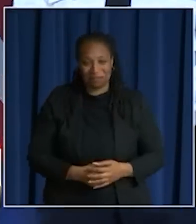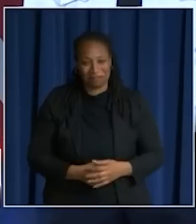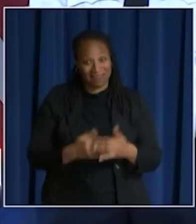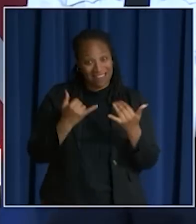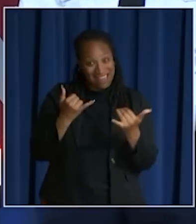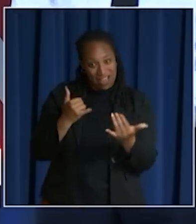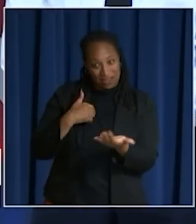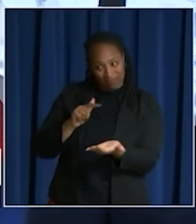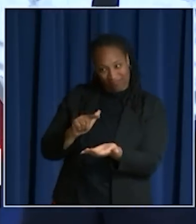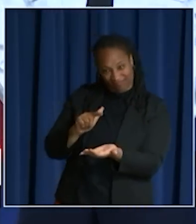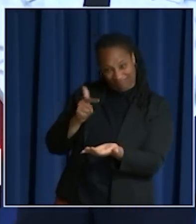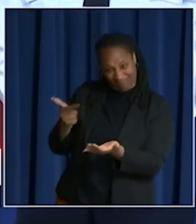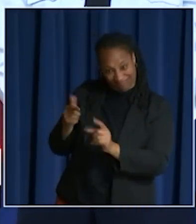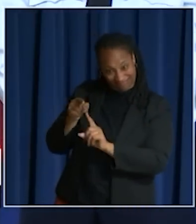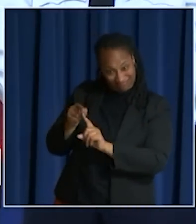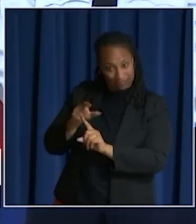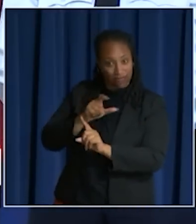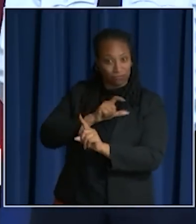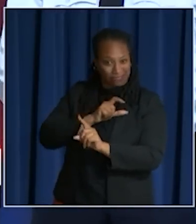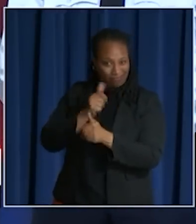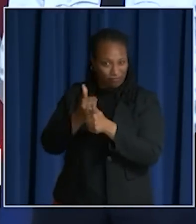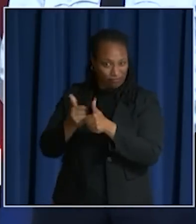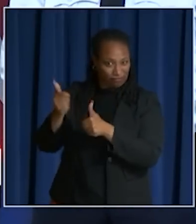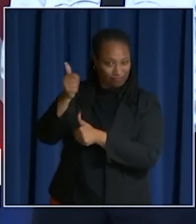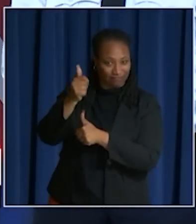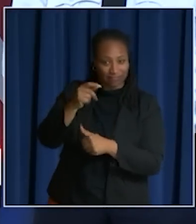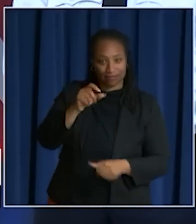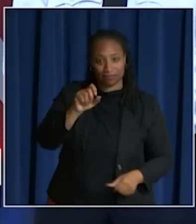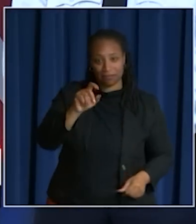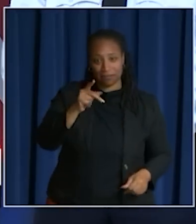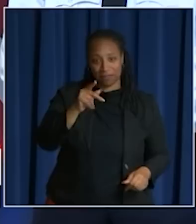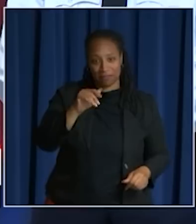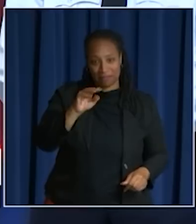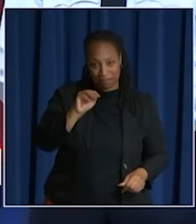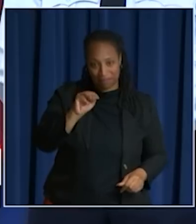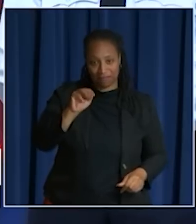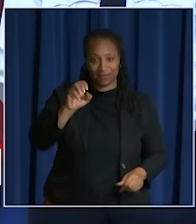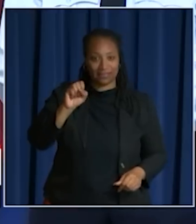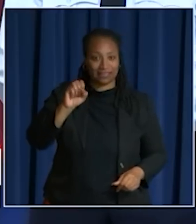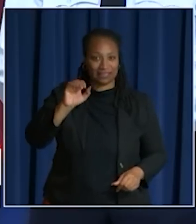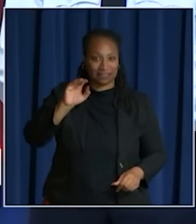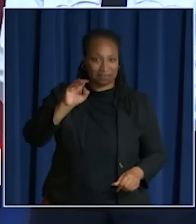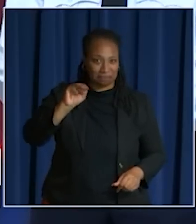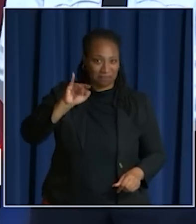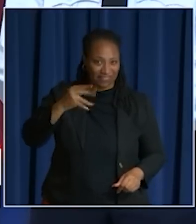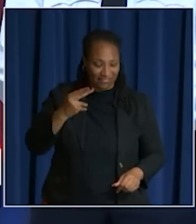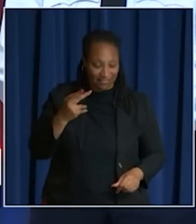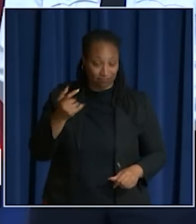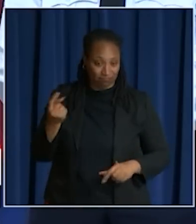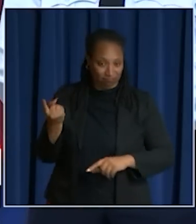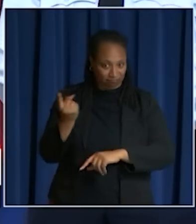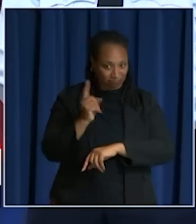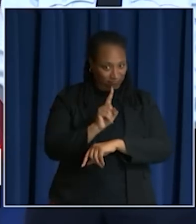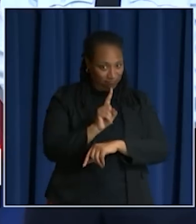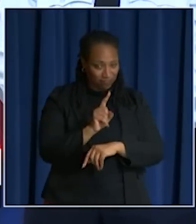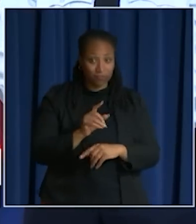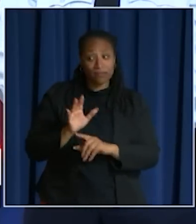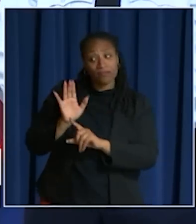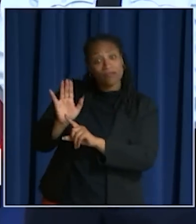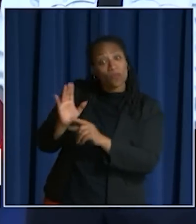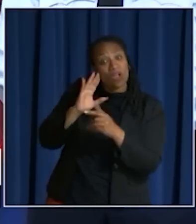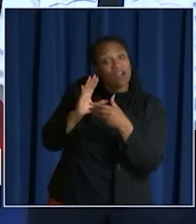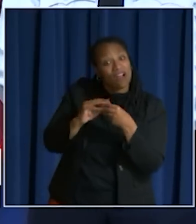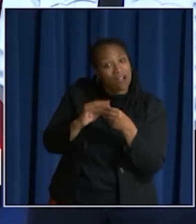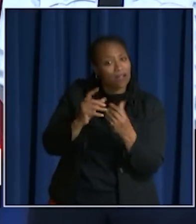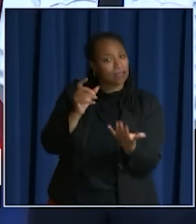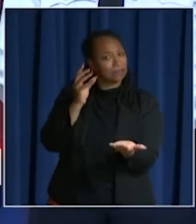her interactions with the federal forces, federal police and law enforcement that have been